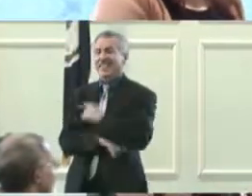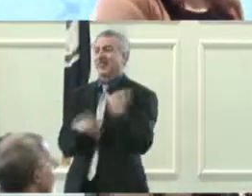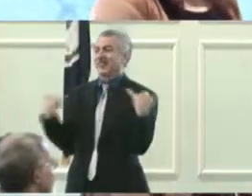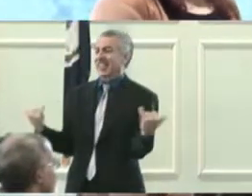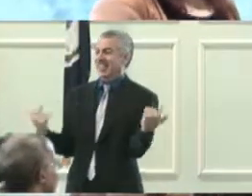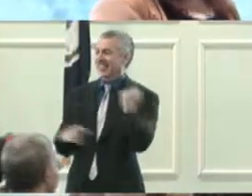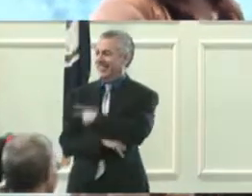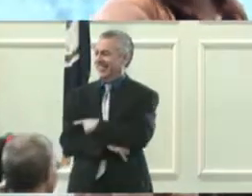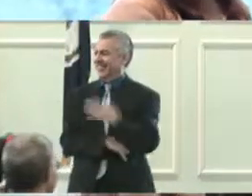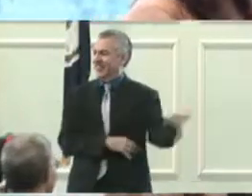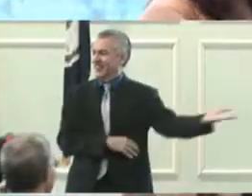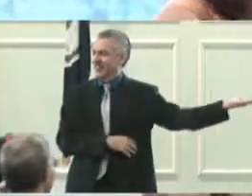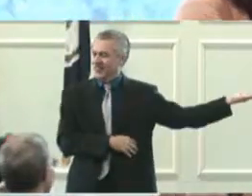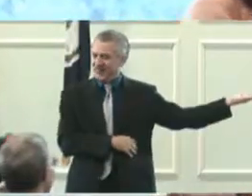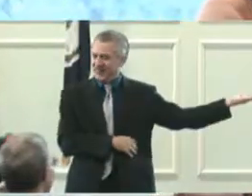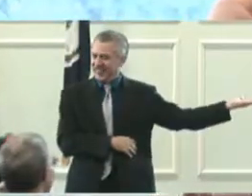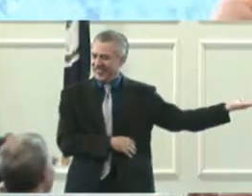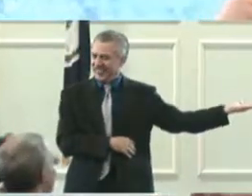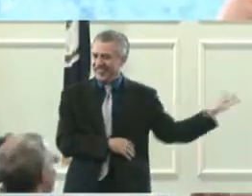So,